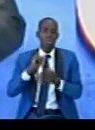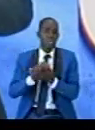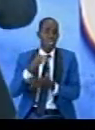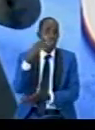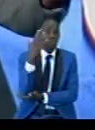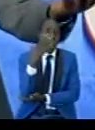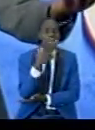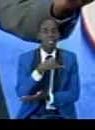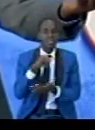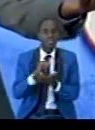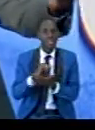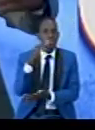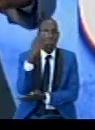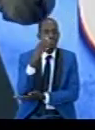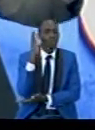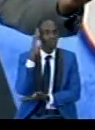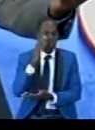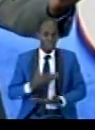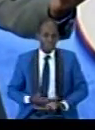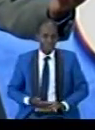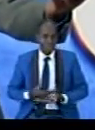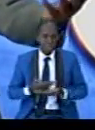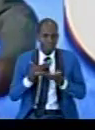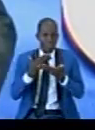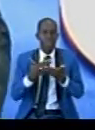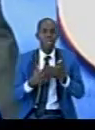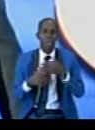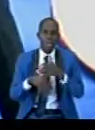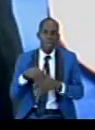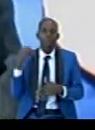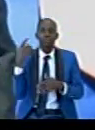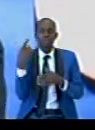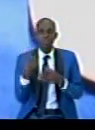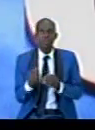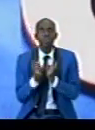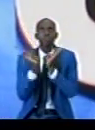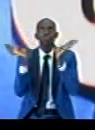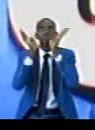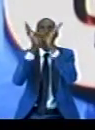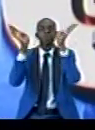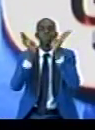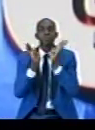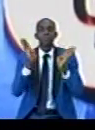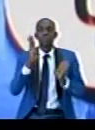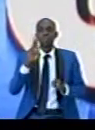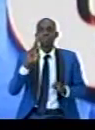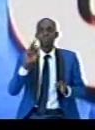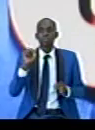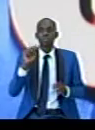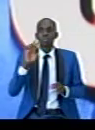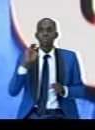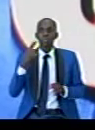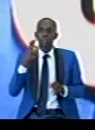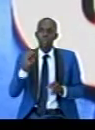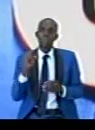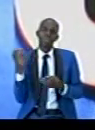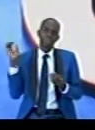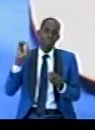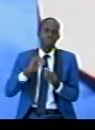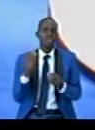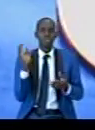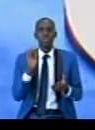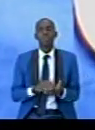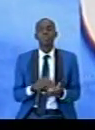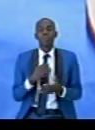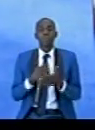tree, the branches will come up again. The thing you do to get rid of that tree completely